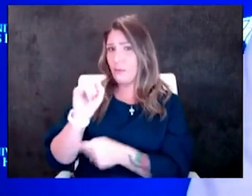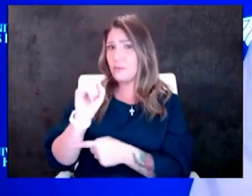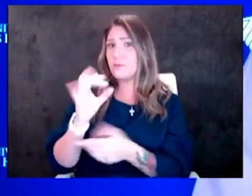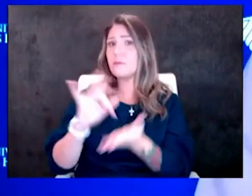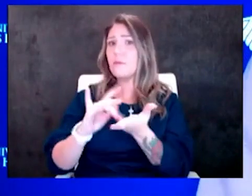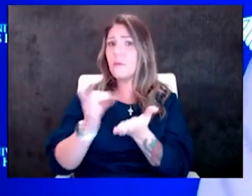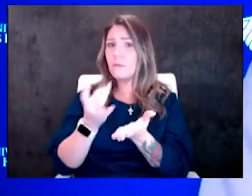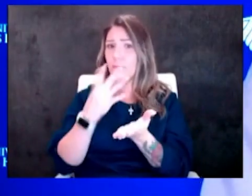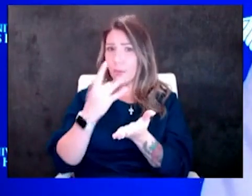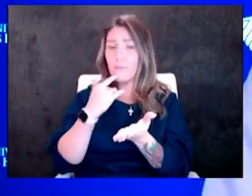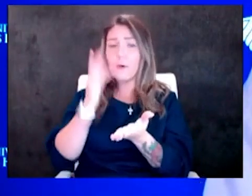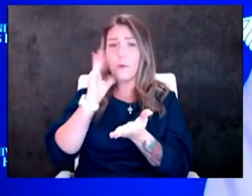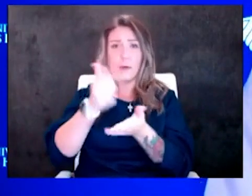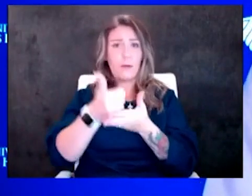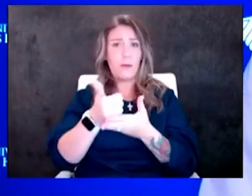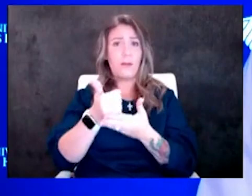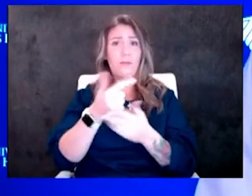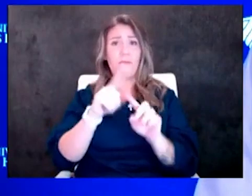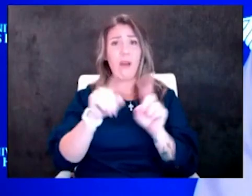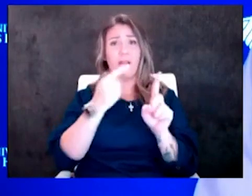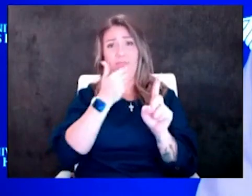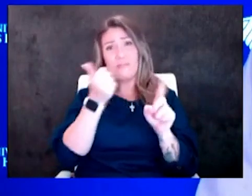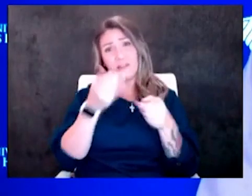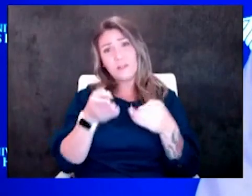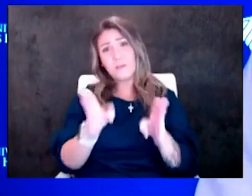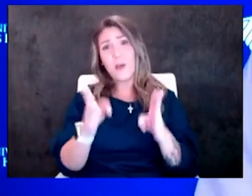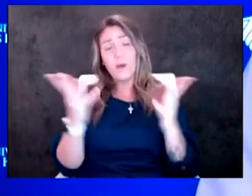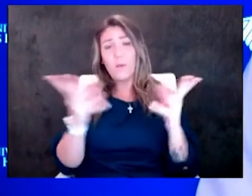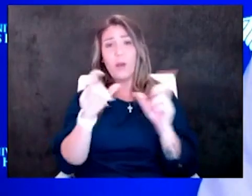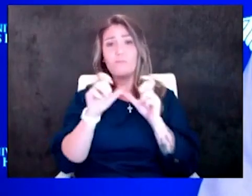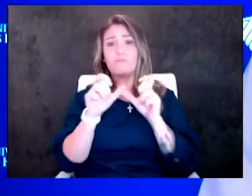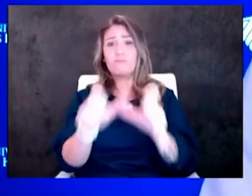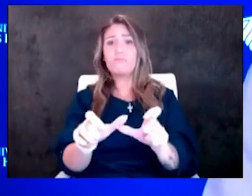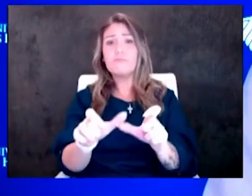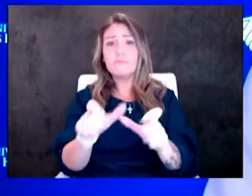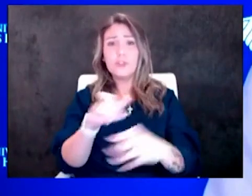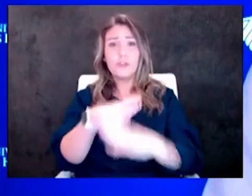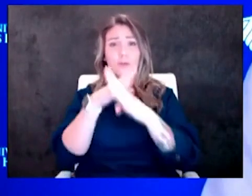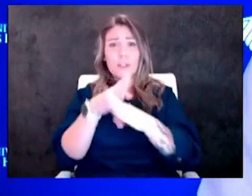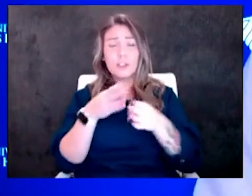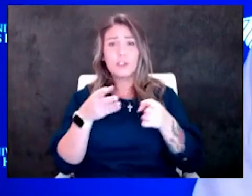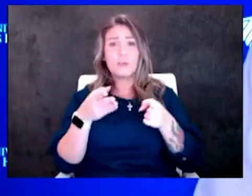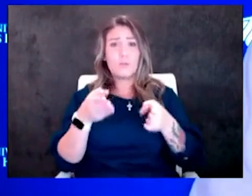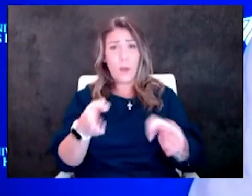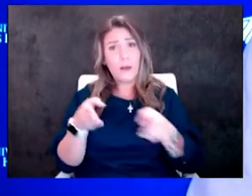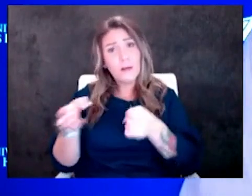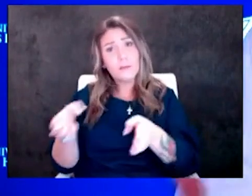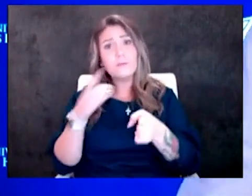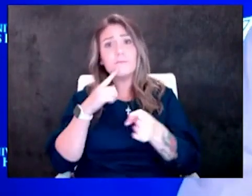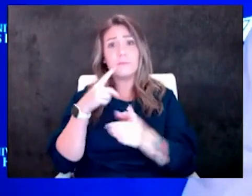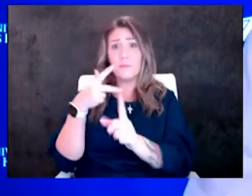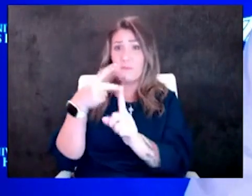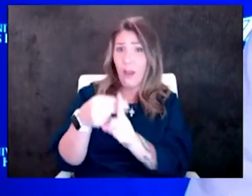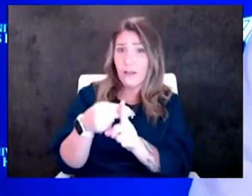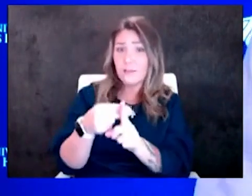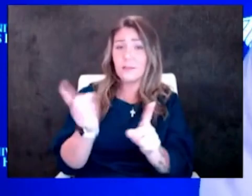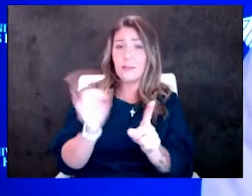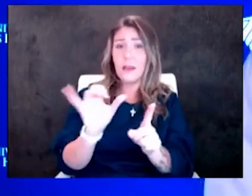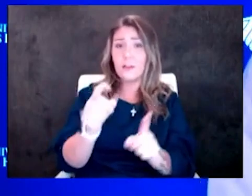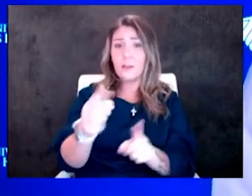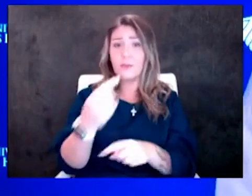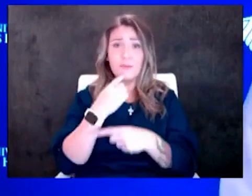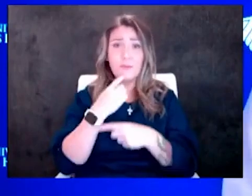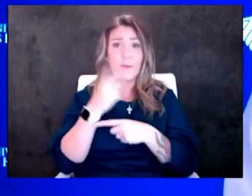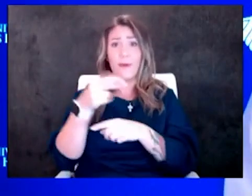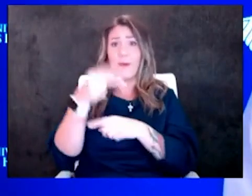way to prevent that is continuing the prevention methods, and those are vaccination. And just as you said, in those high